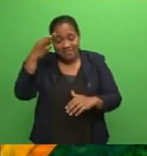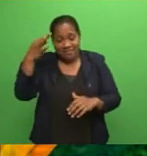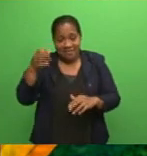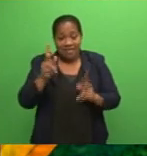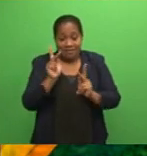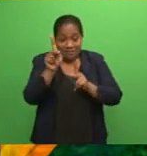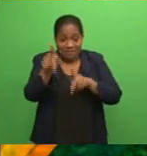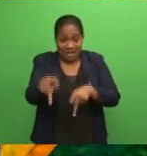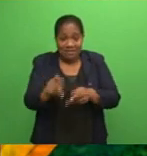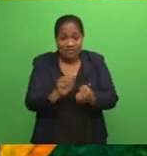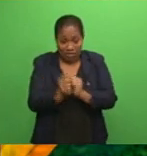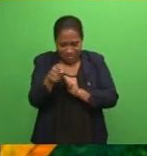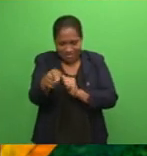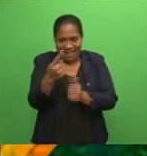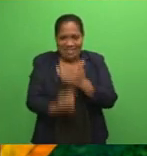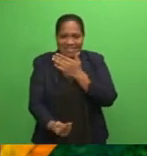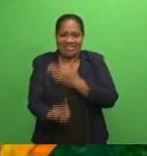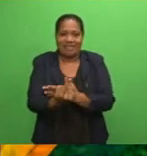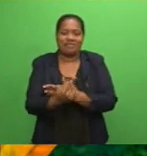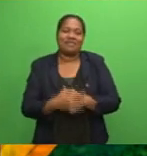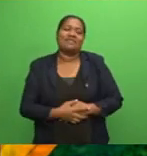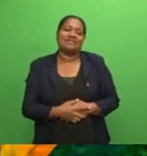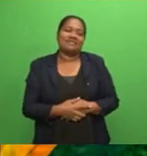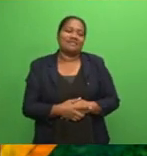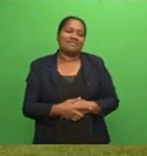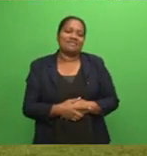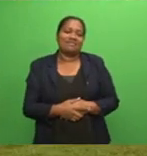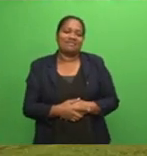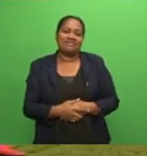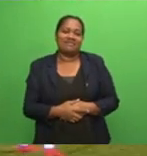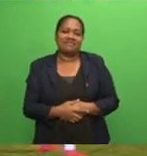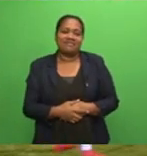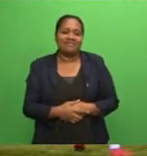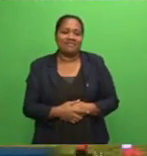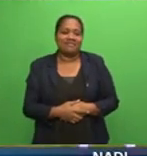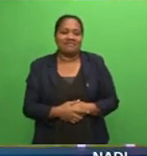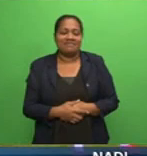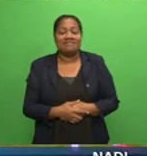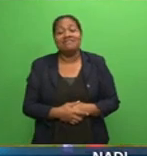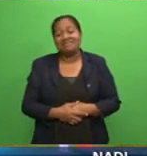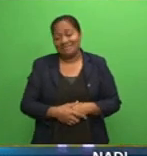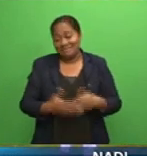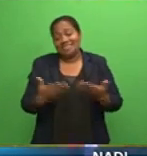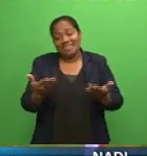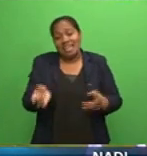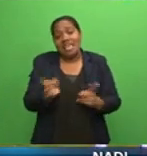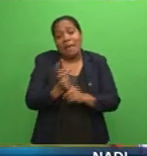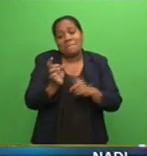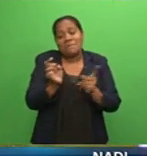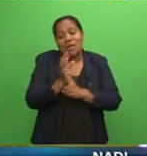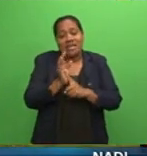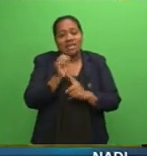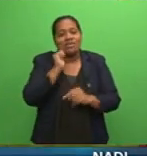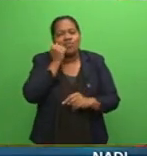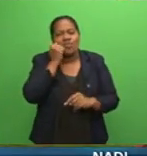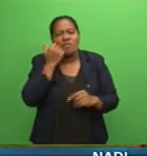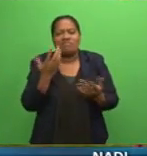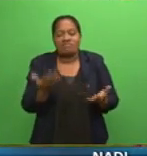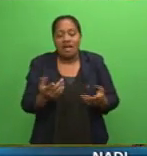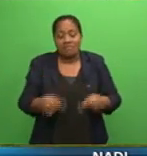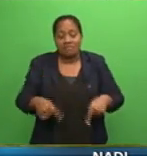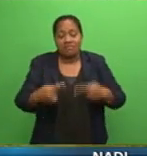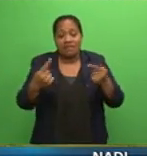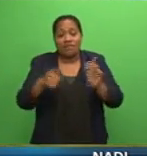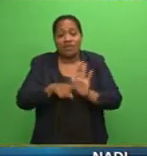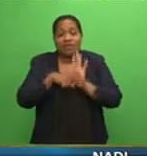their seasons resume. Philippe Naikaso reports. It was definitely an important warm-up match for Lautoka as